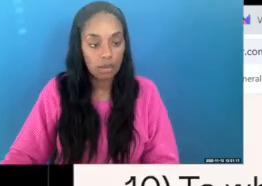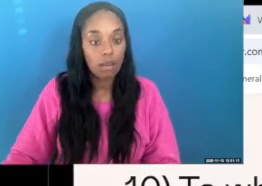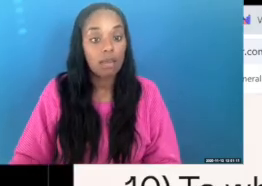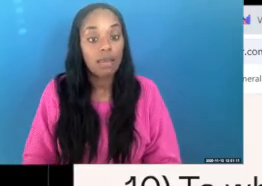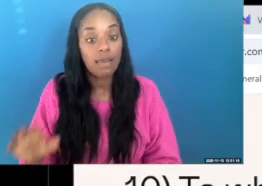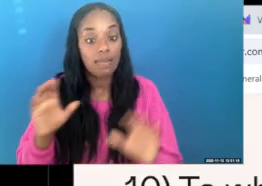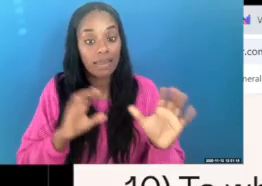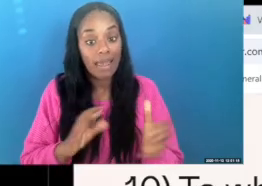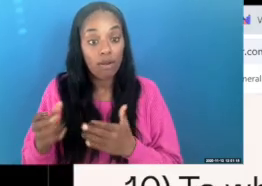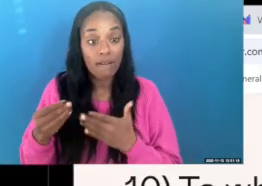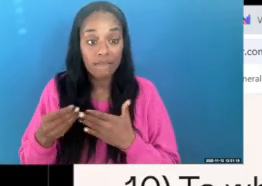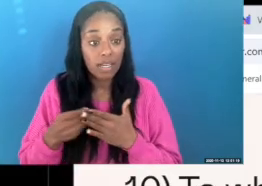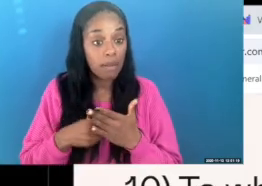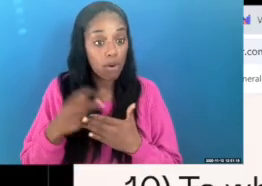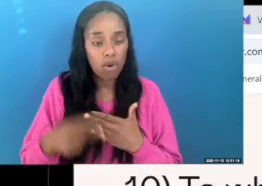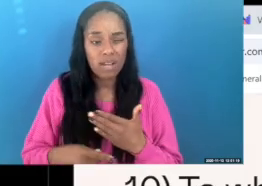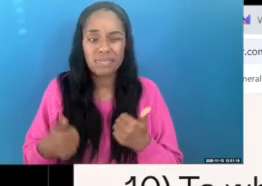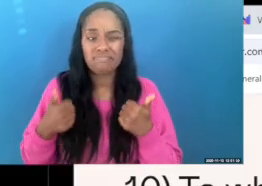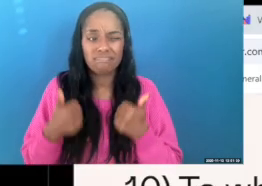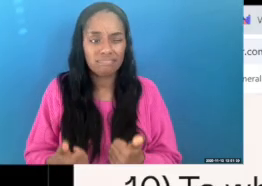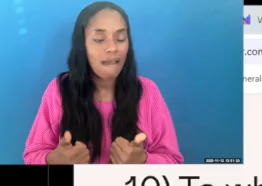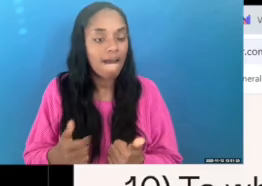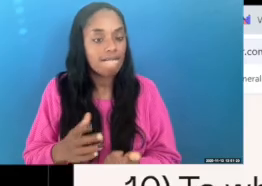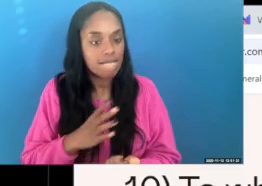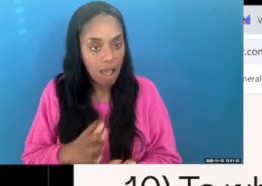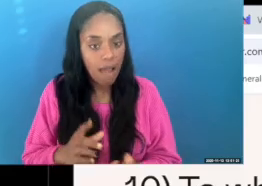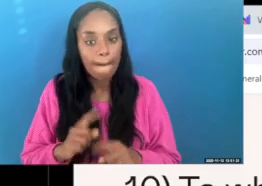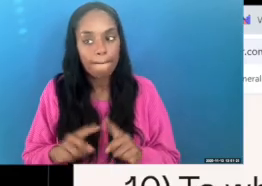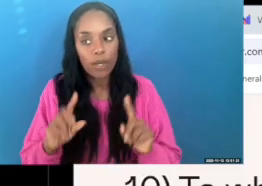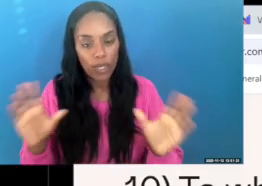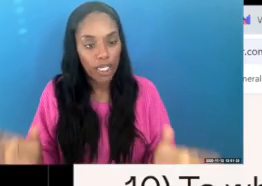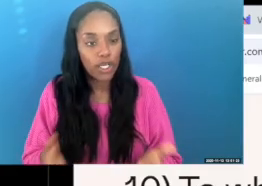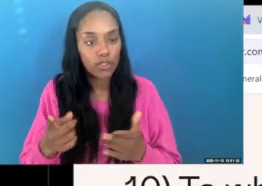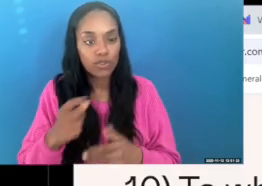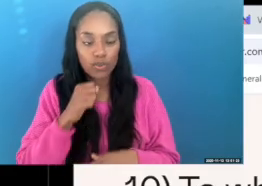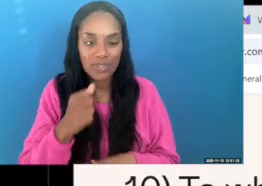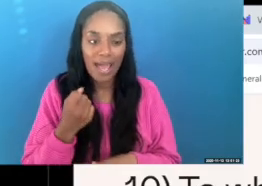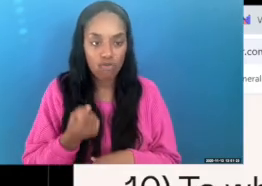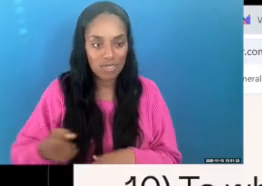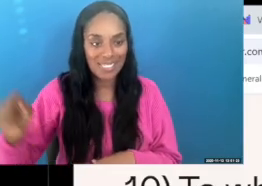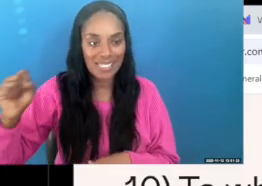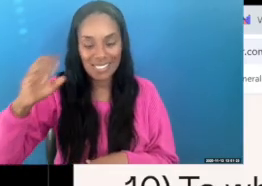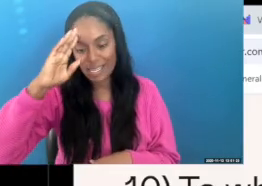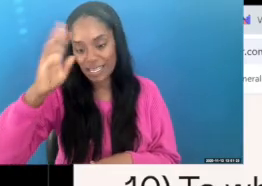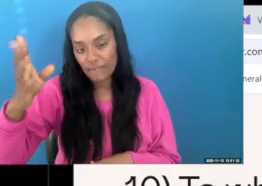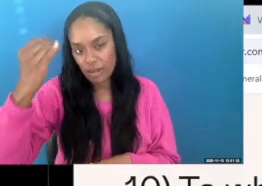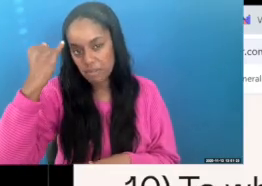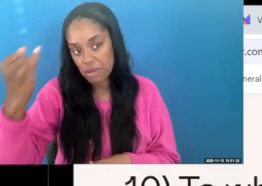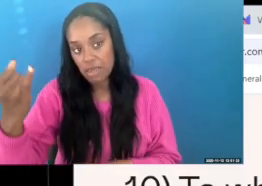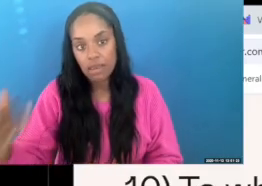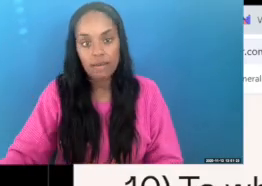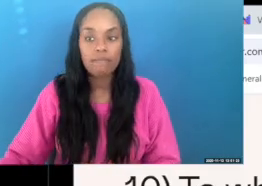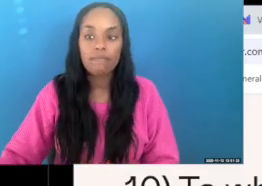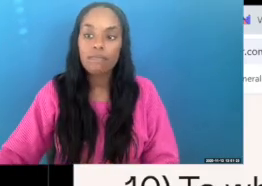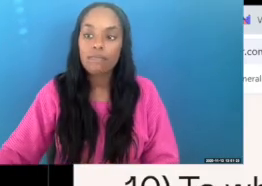to keep policy innovation as a priority as well. The categories of funding